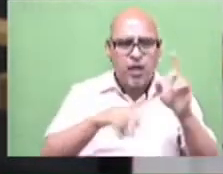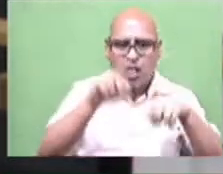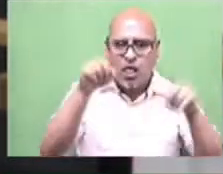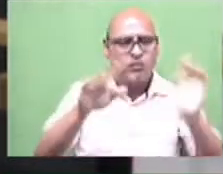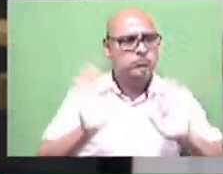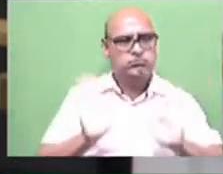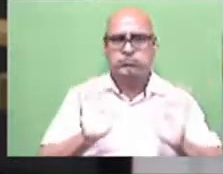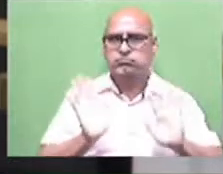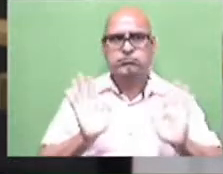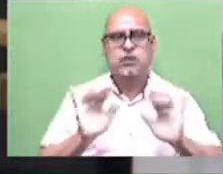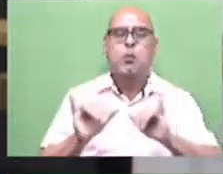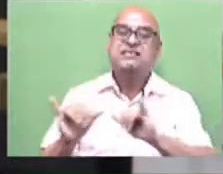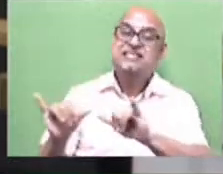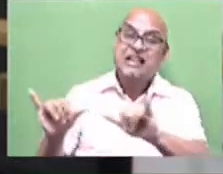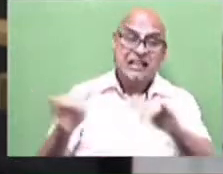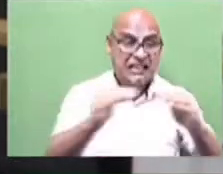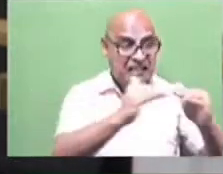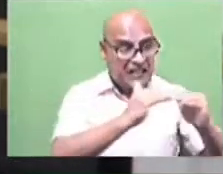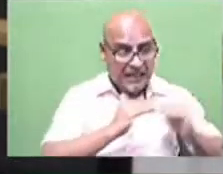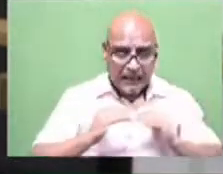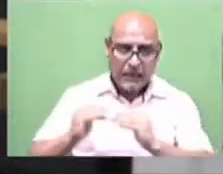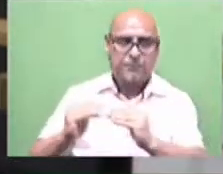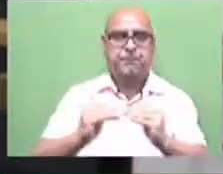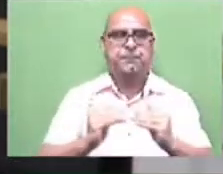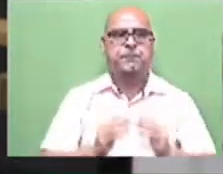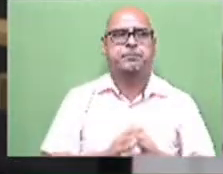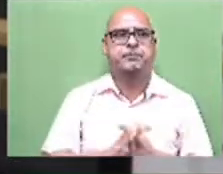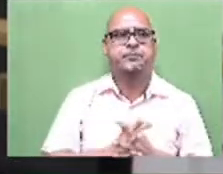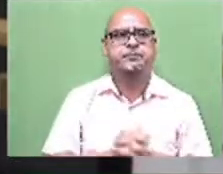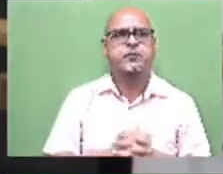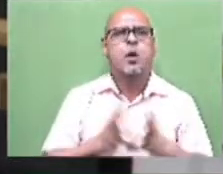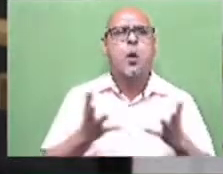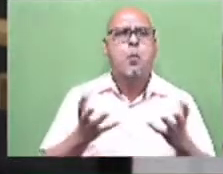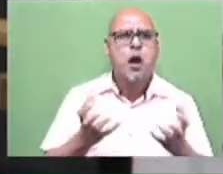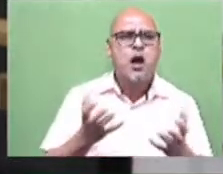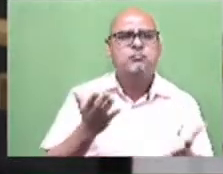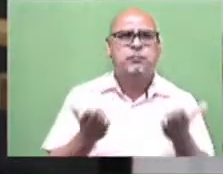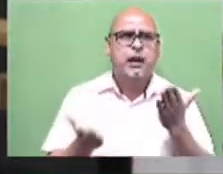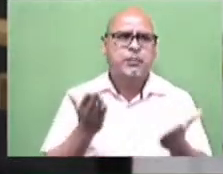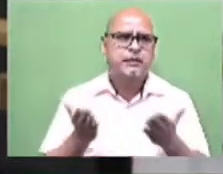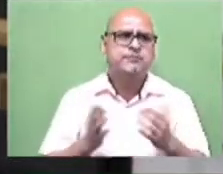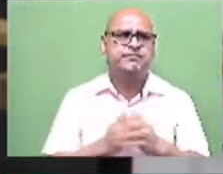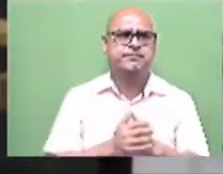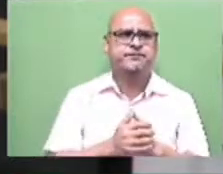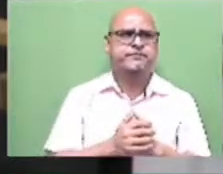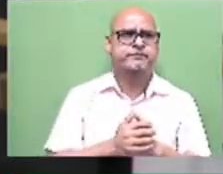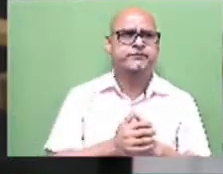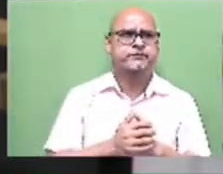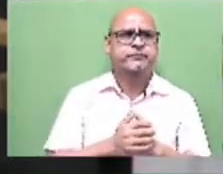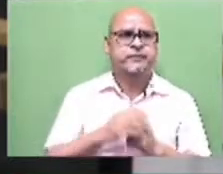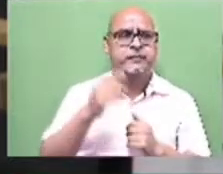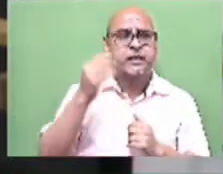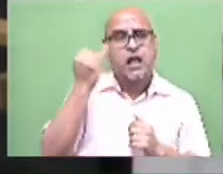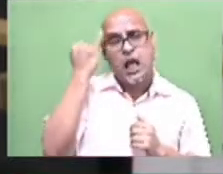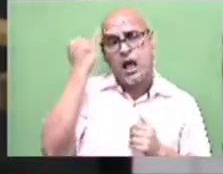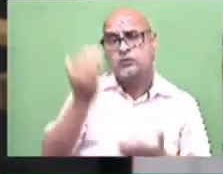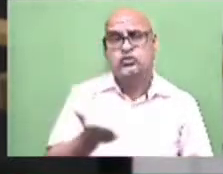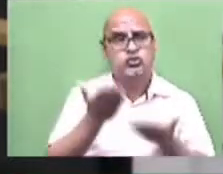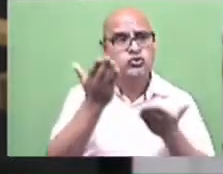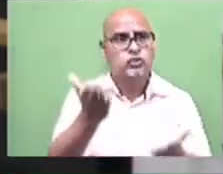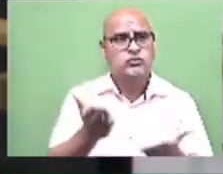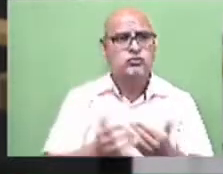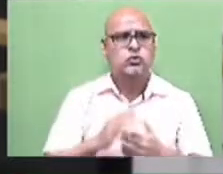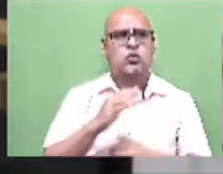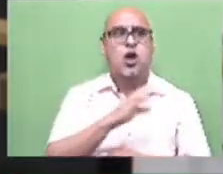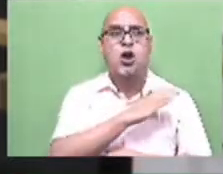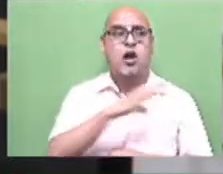court. So that can be cleared up in the drafting part and the committee stage of this bill, Madam President. The other